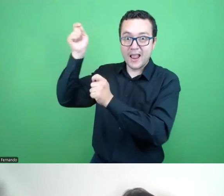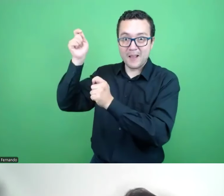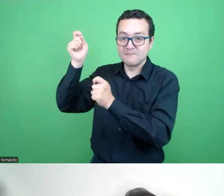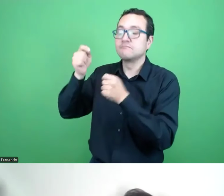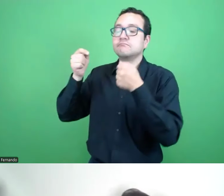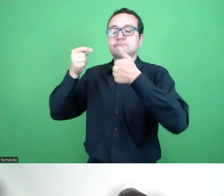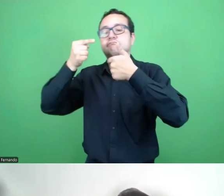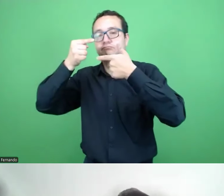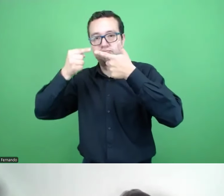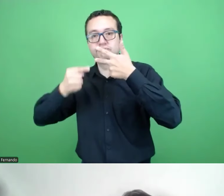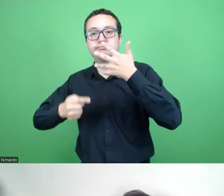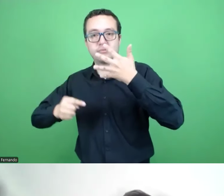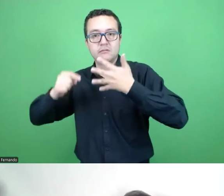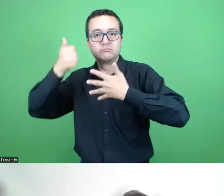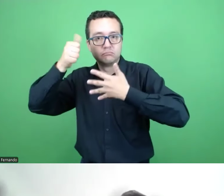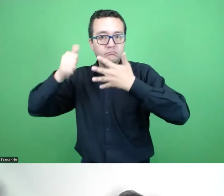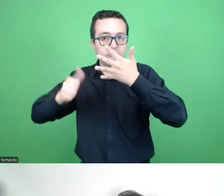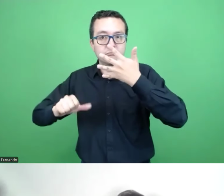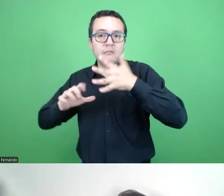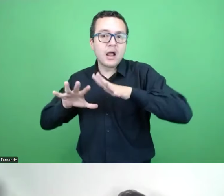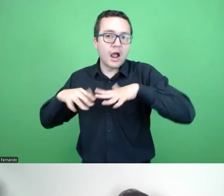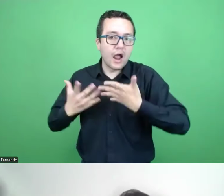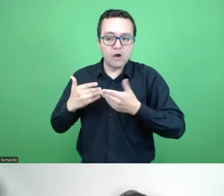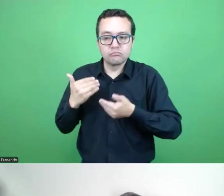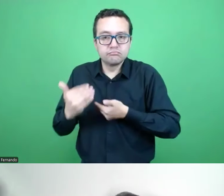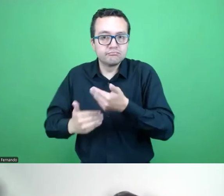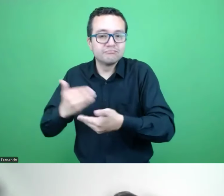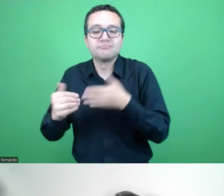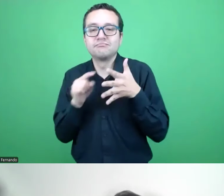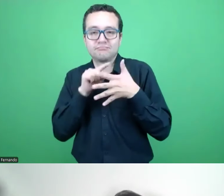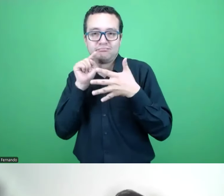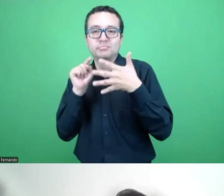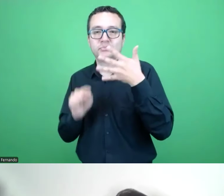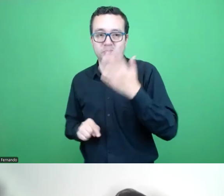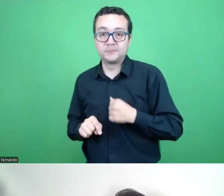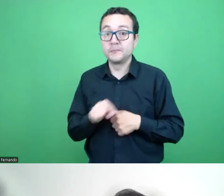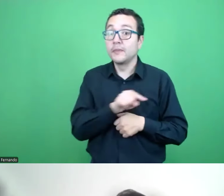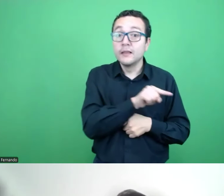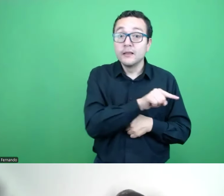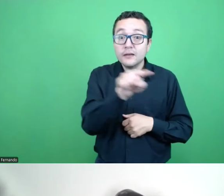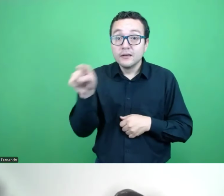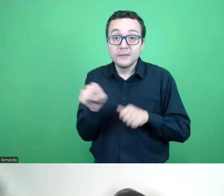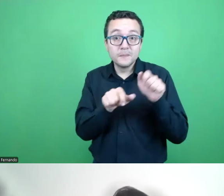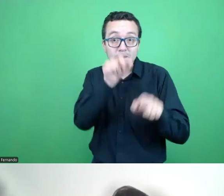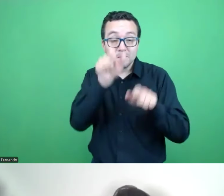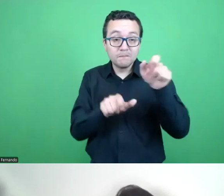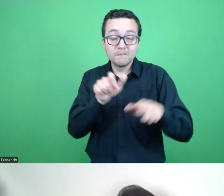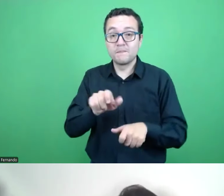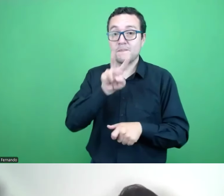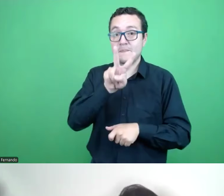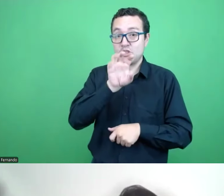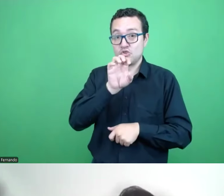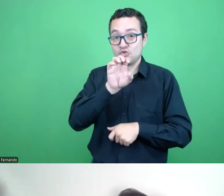disabilities, absolutely in line with what I was specifying regarding a need for more